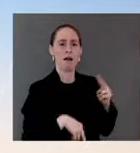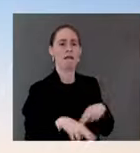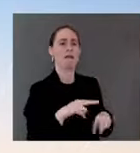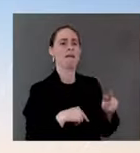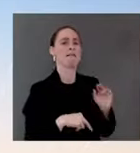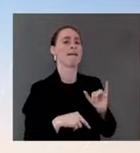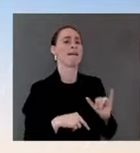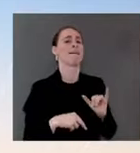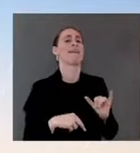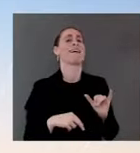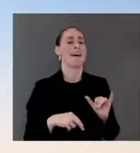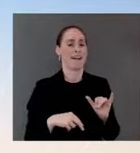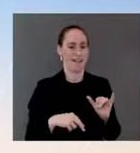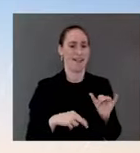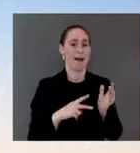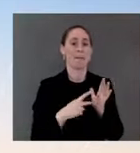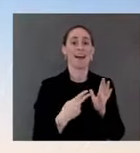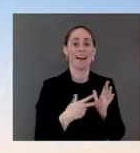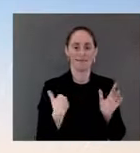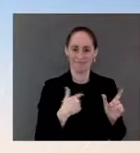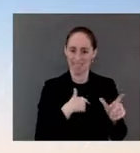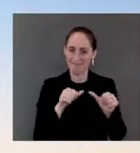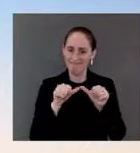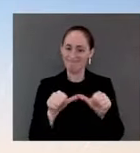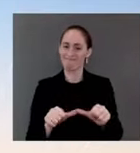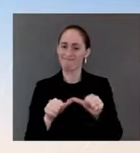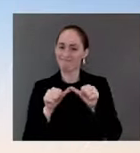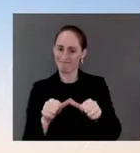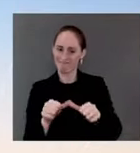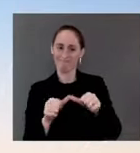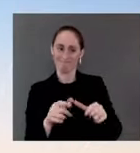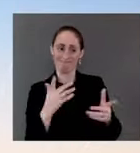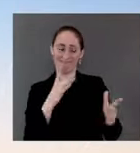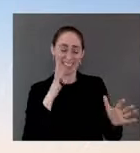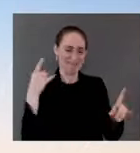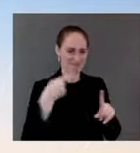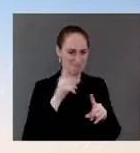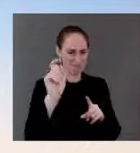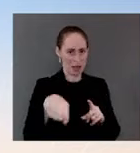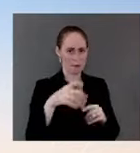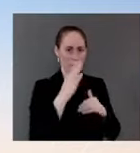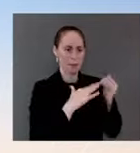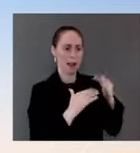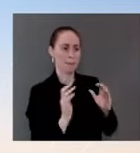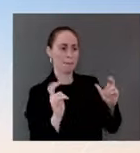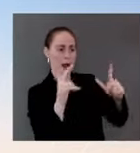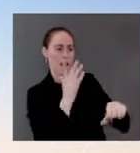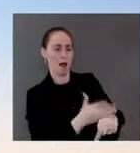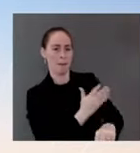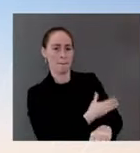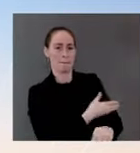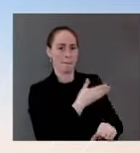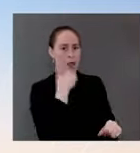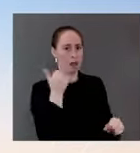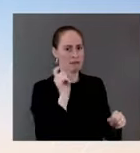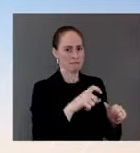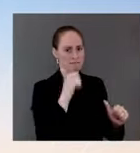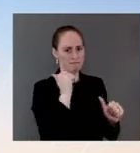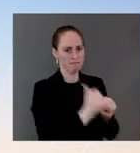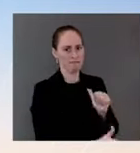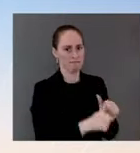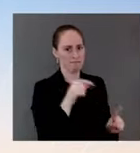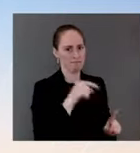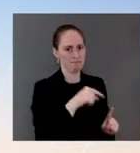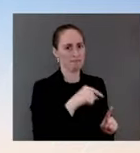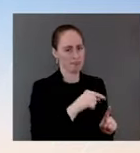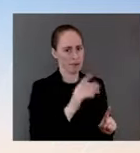will do is it will start cutting costs early next year, including for childcare costs, cutting them in half in 2022,